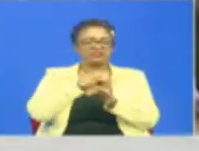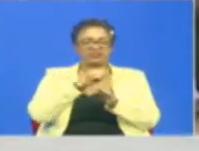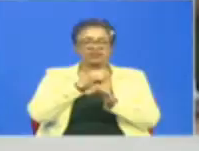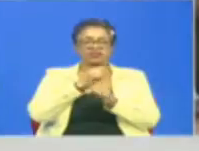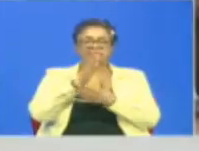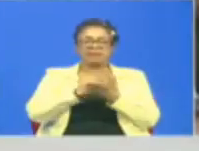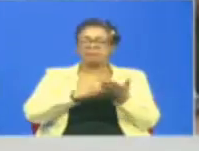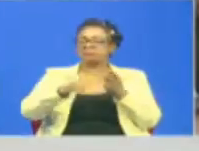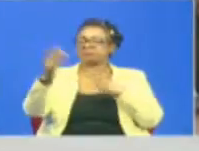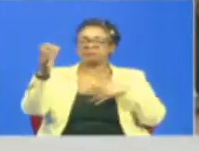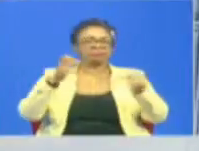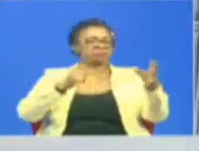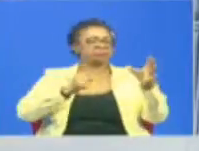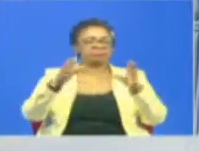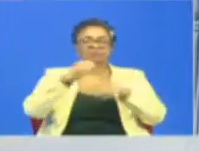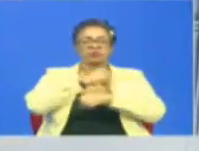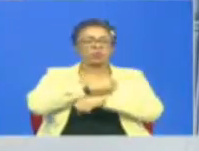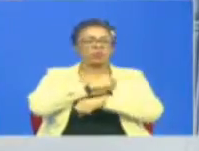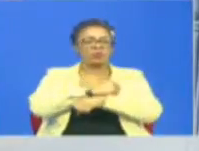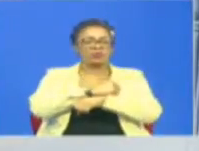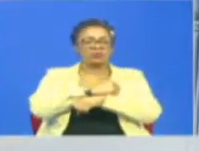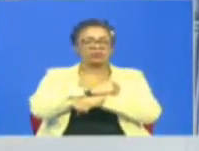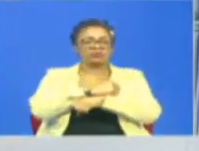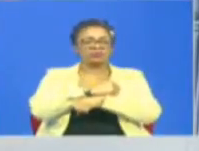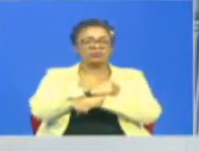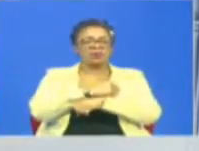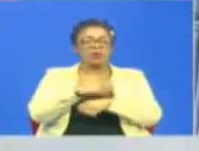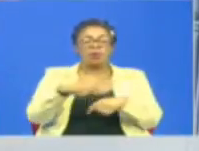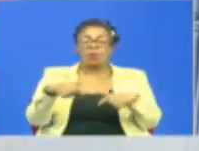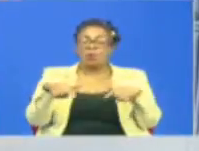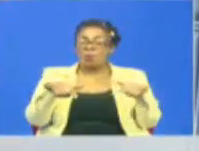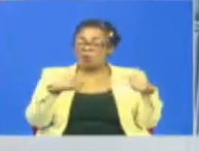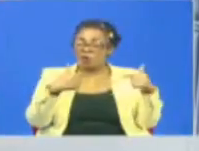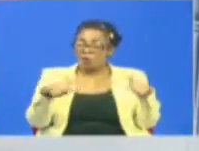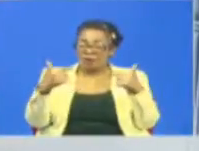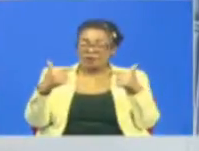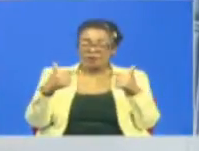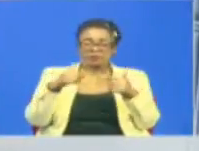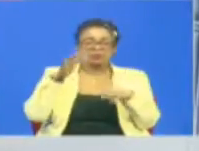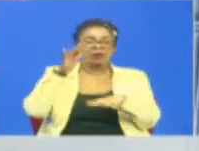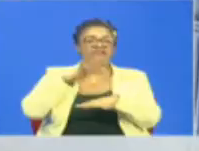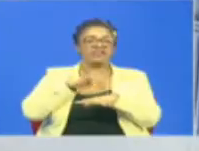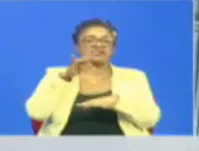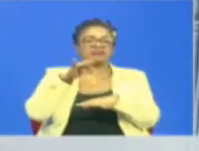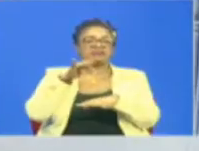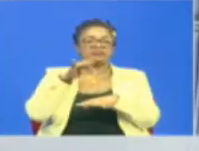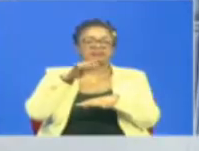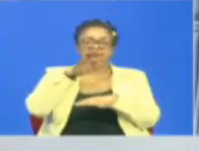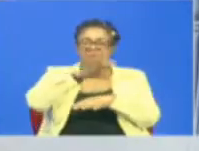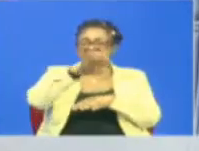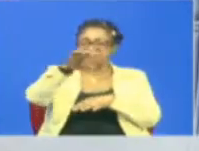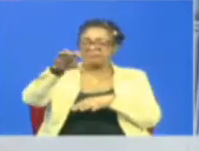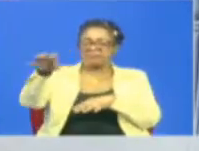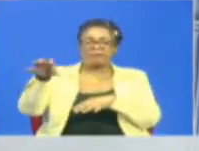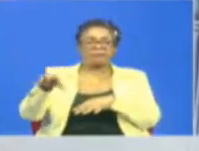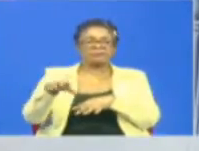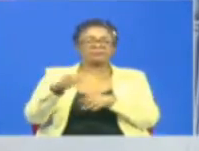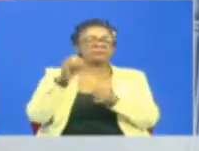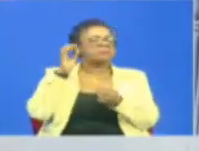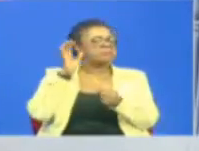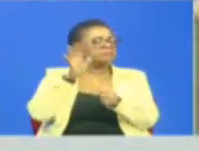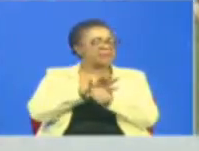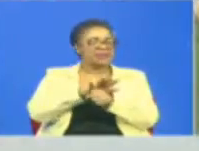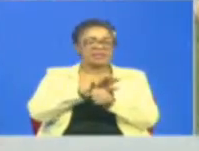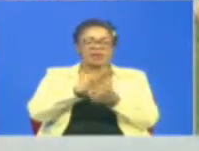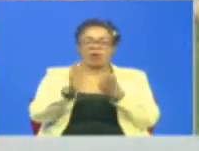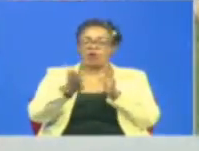displaced in the process. Hizi vita zili affect vijiji vingi sana, karibu vijiji